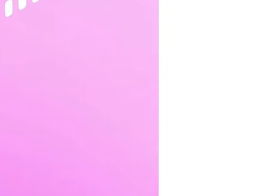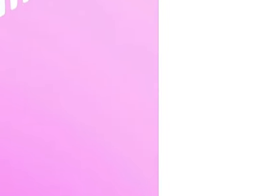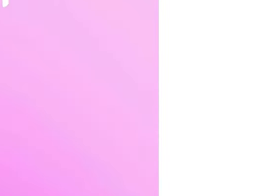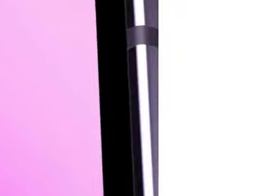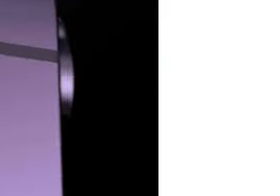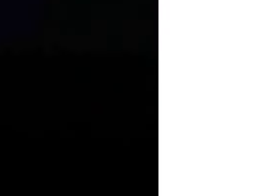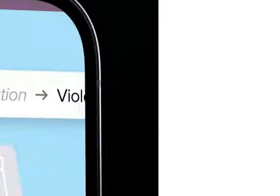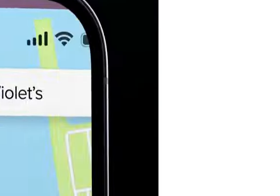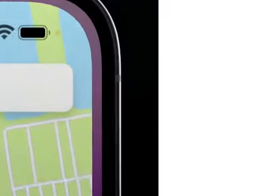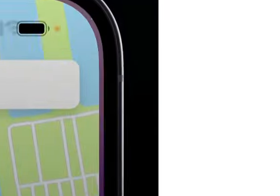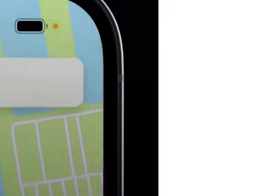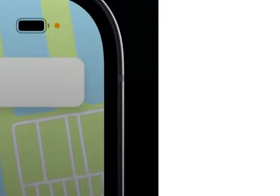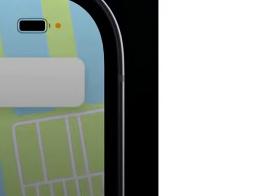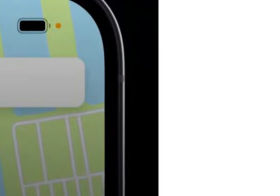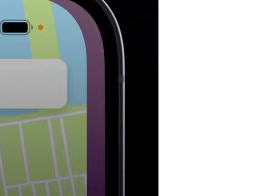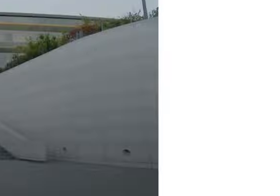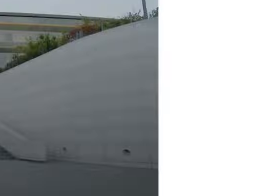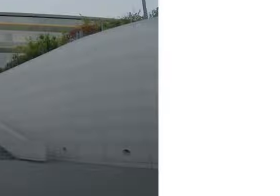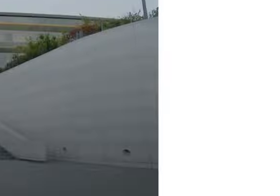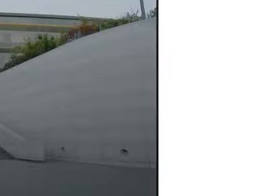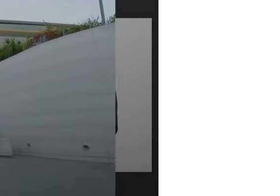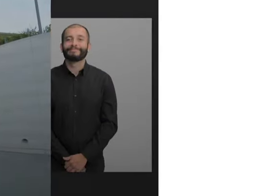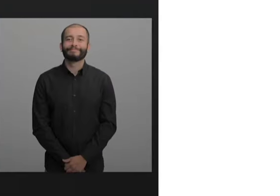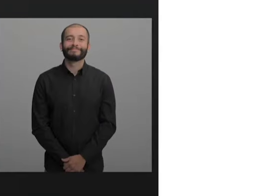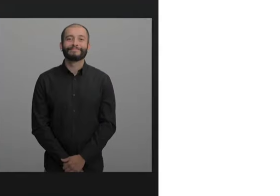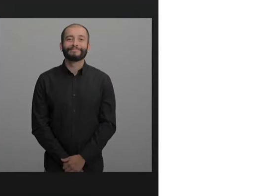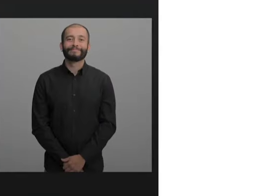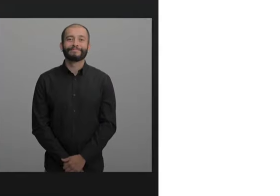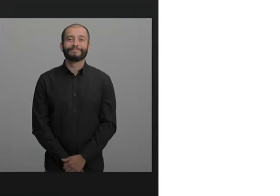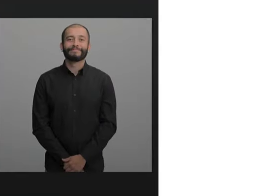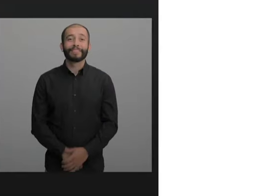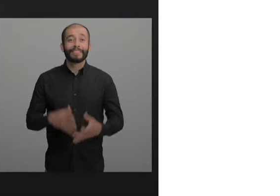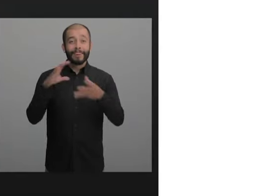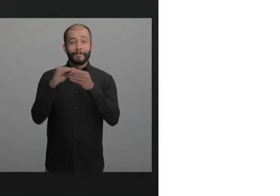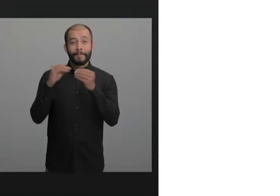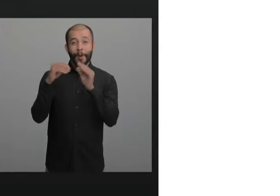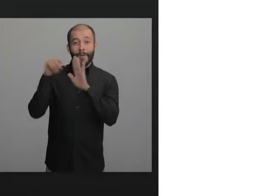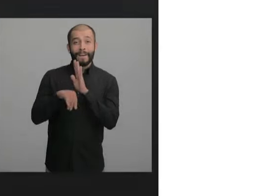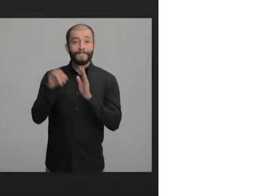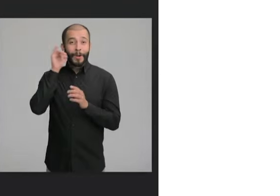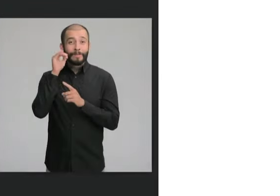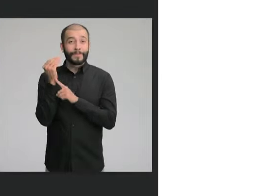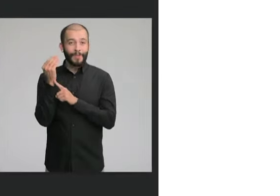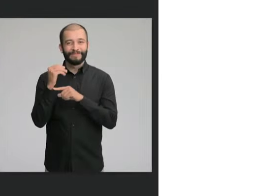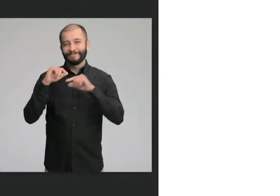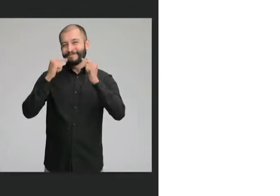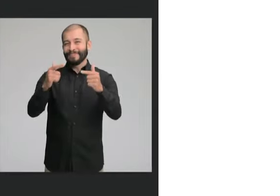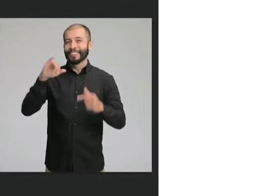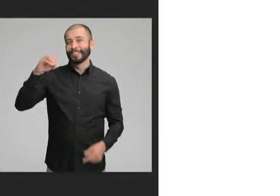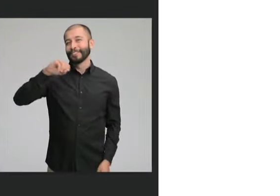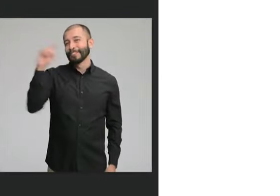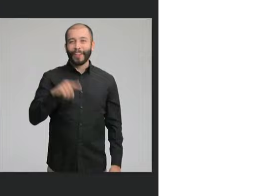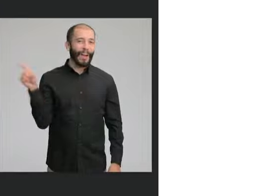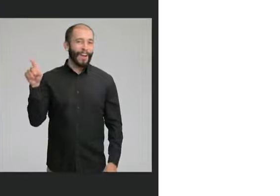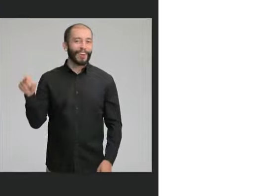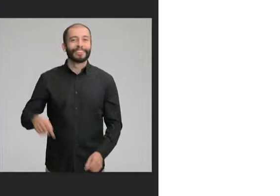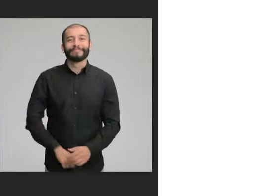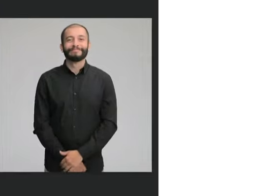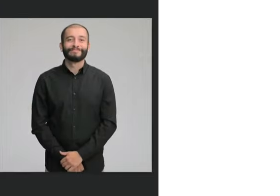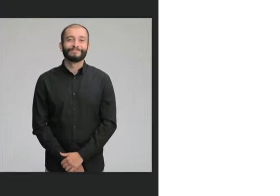Okay, cool. Got rid of the notch, yeah. To tell you more about the new iPhone 14 Pro, here's Jaws.